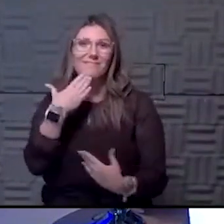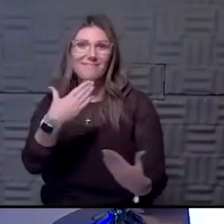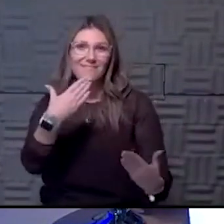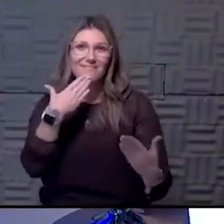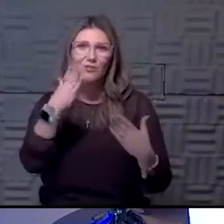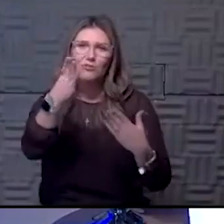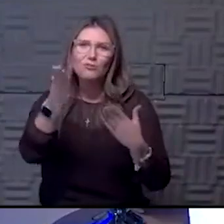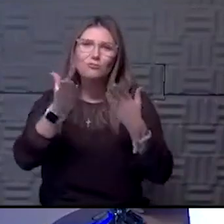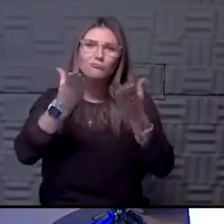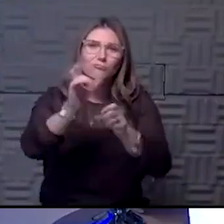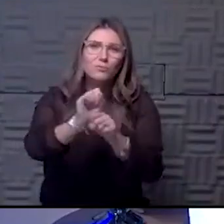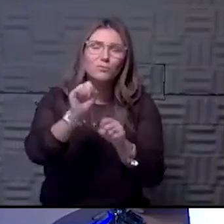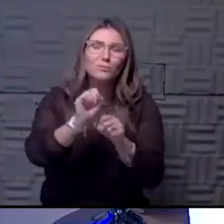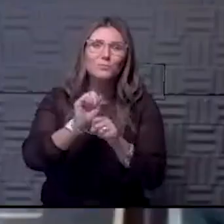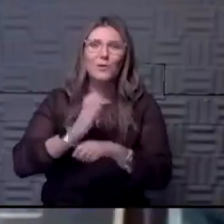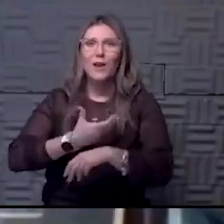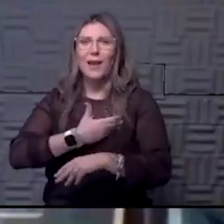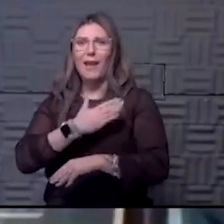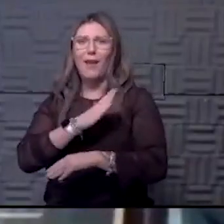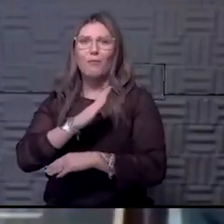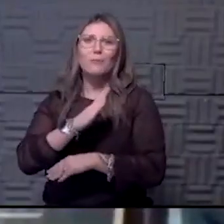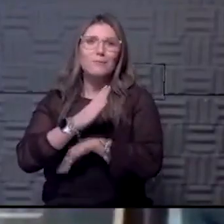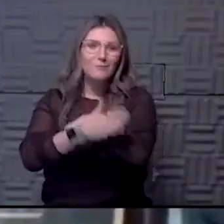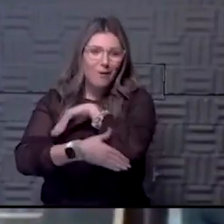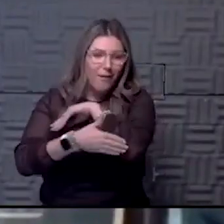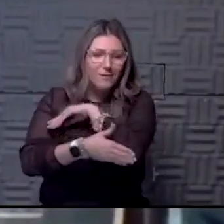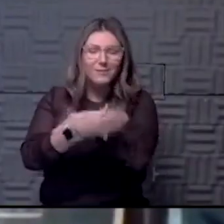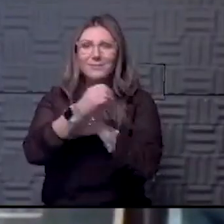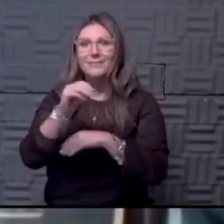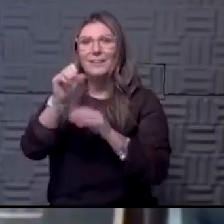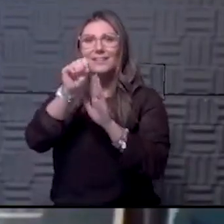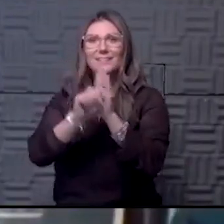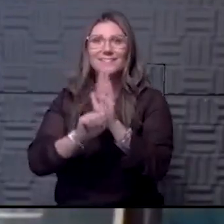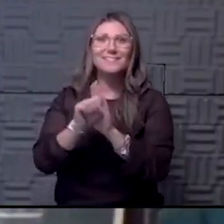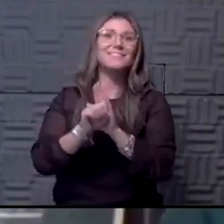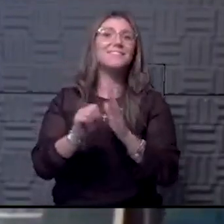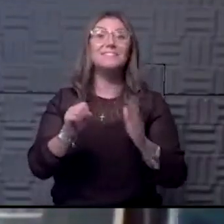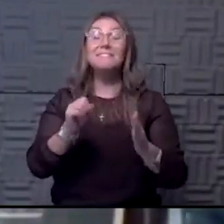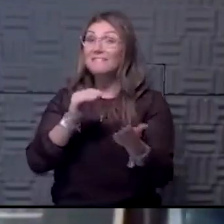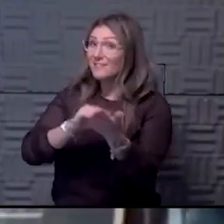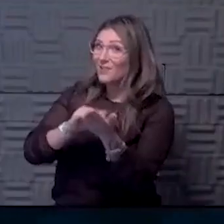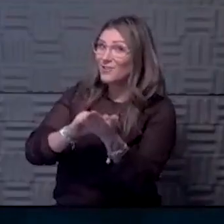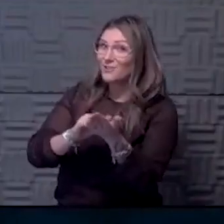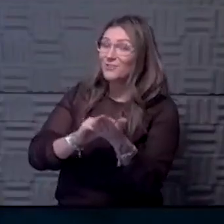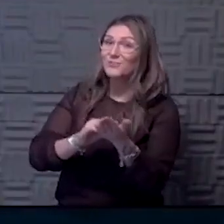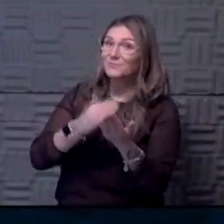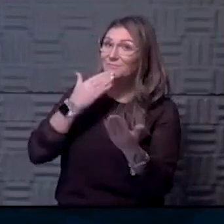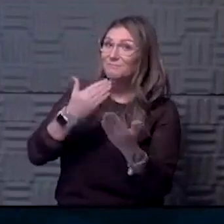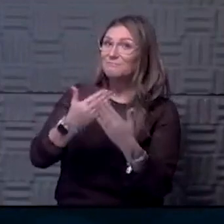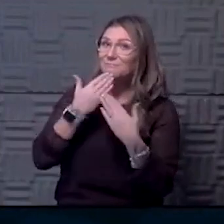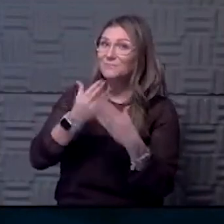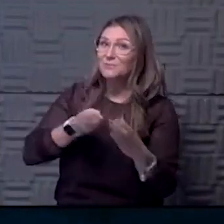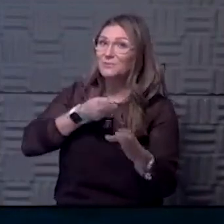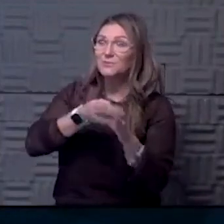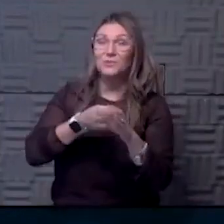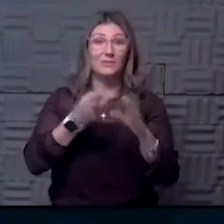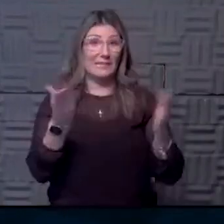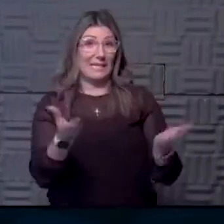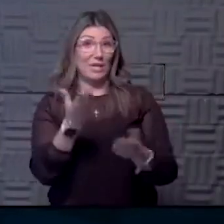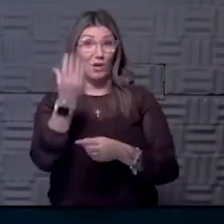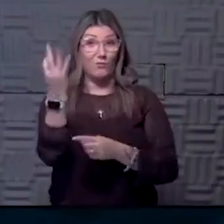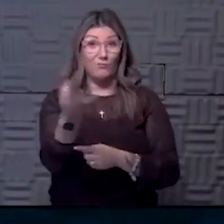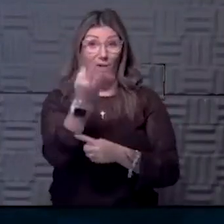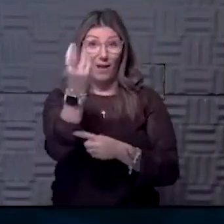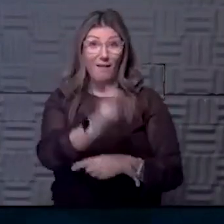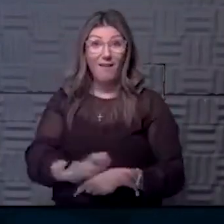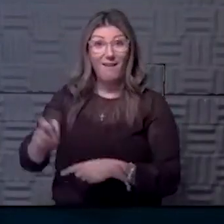our country, and we're delighted to have you back. Doctors, good to be with you. You were here on Friday to tour the